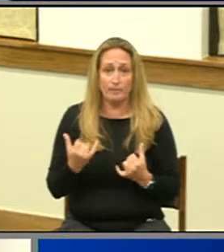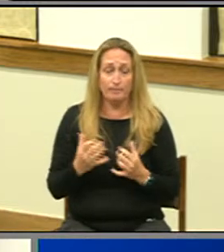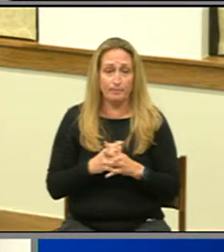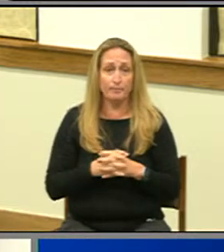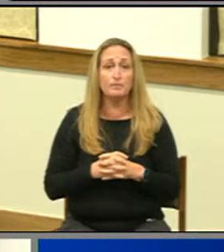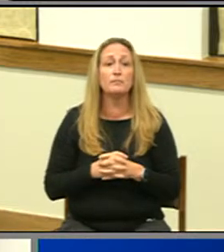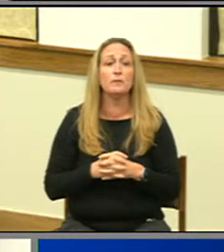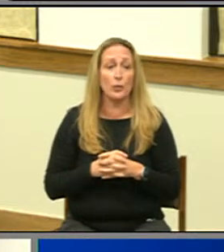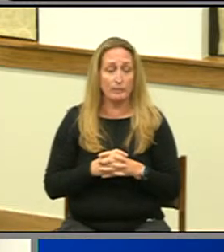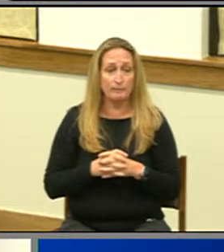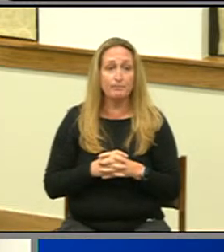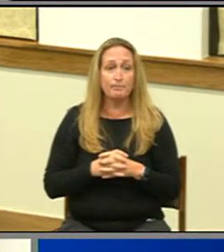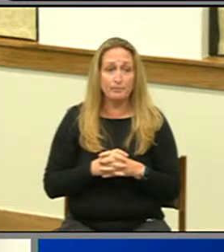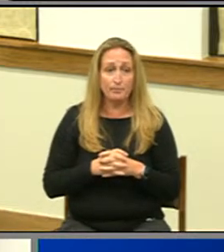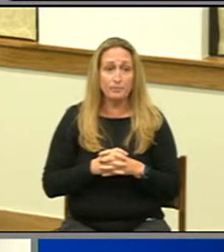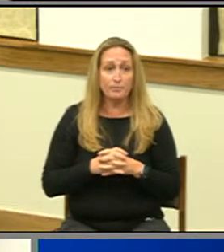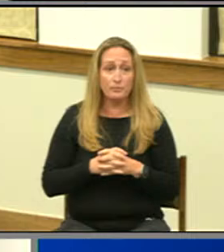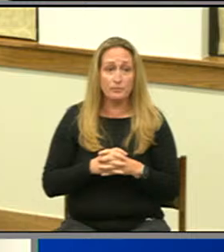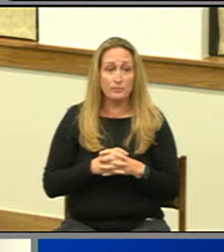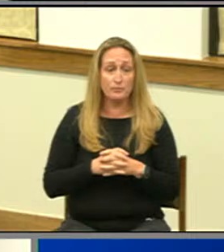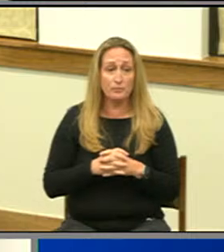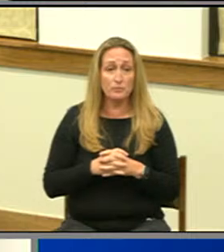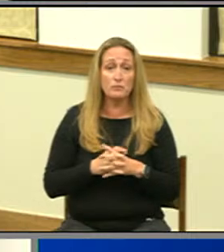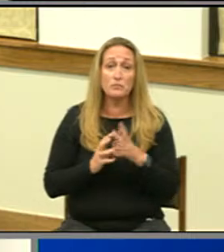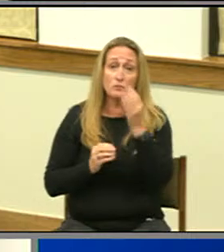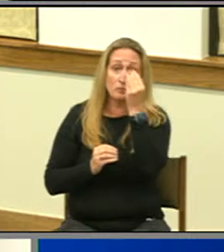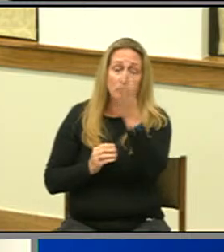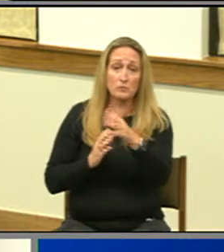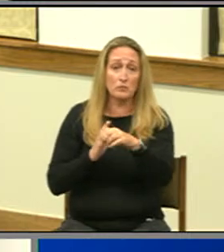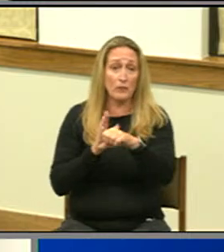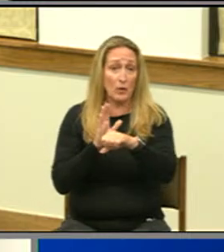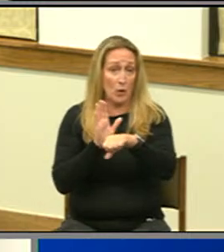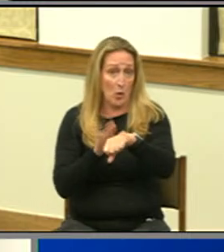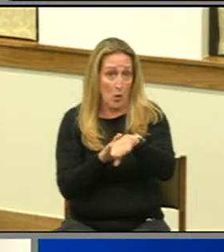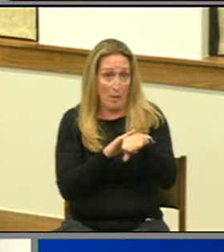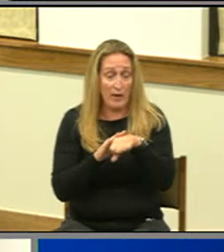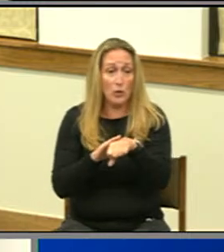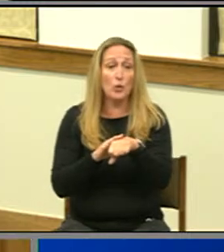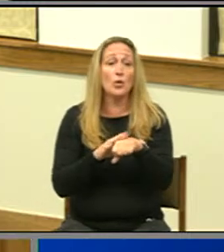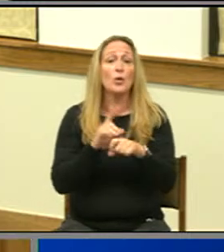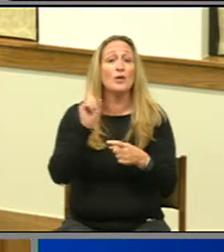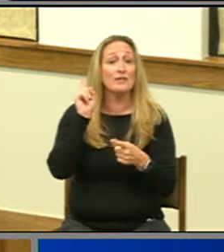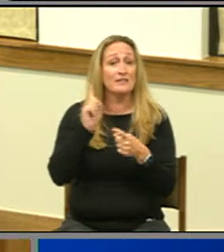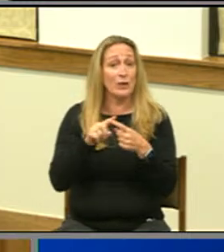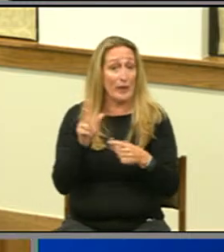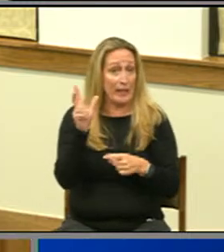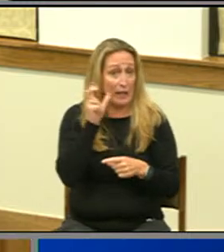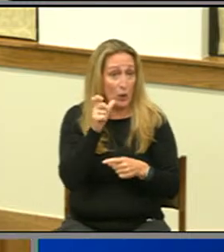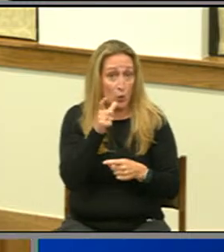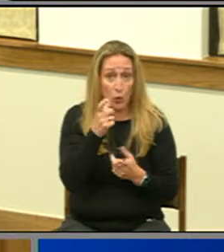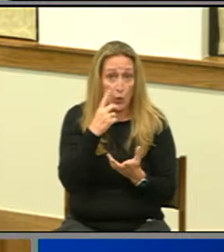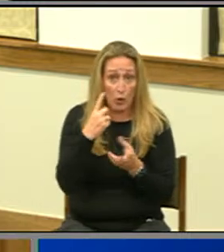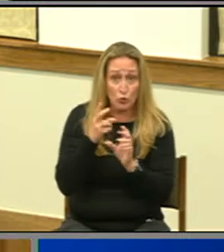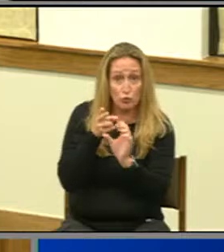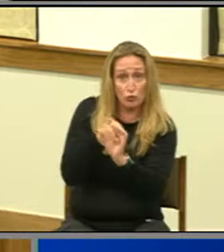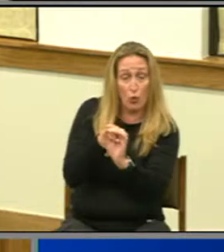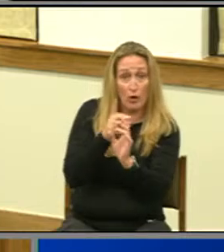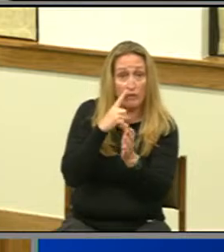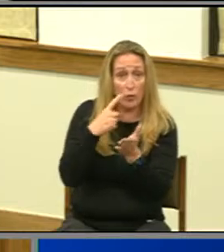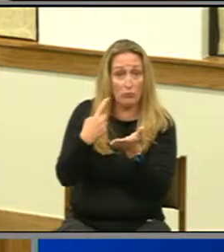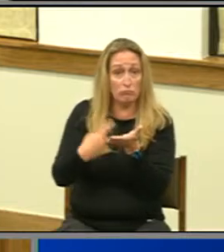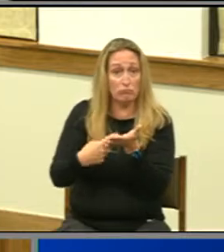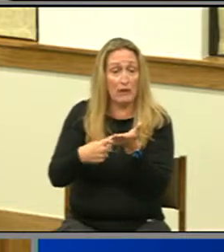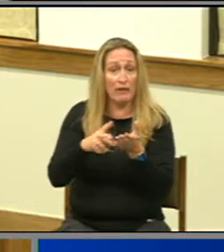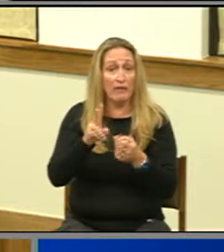Okay. Callers. Just as a friendly reminder, till we hear from the callers who would like to join us for this